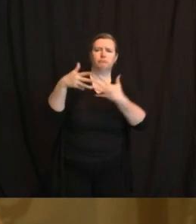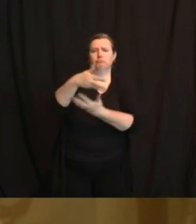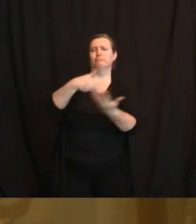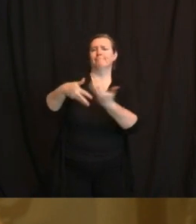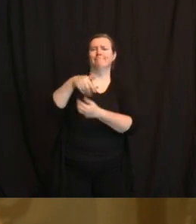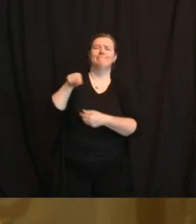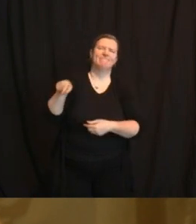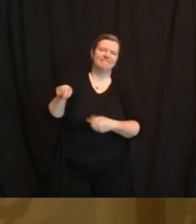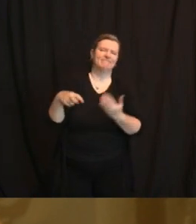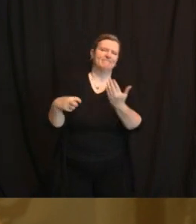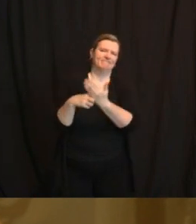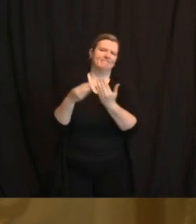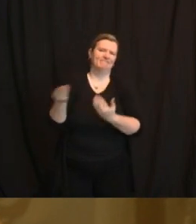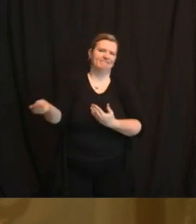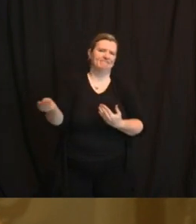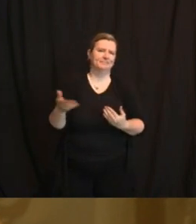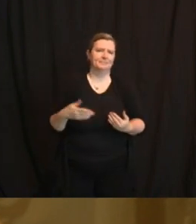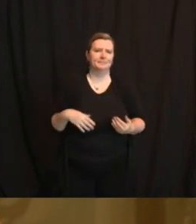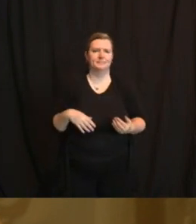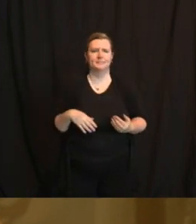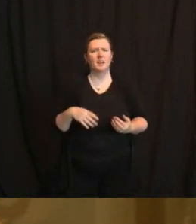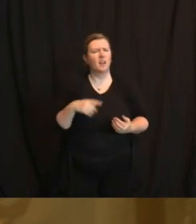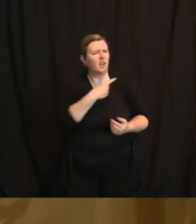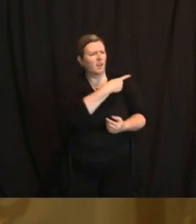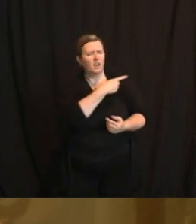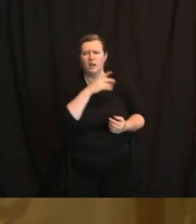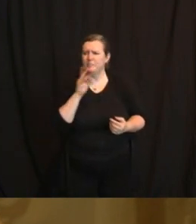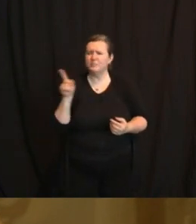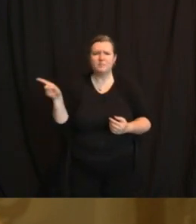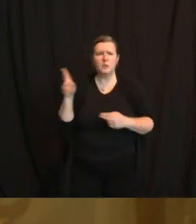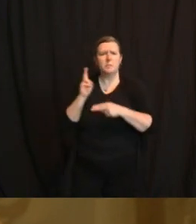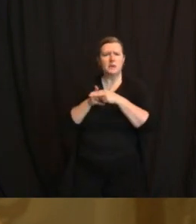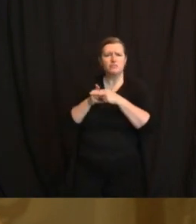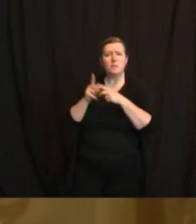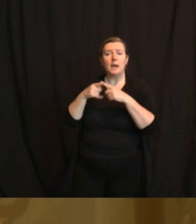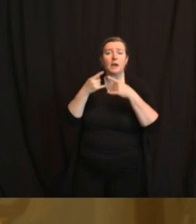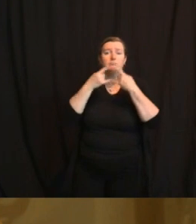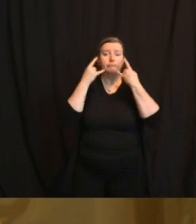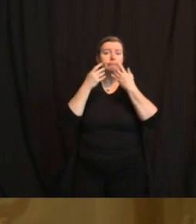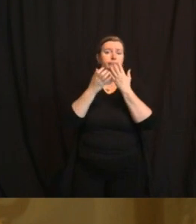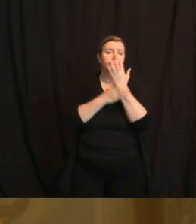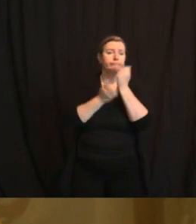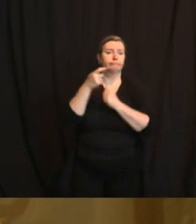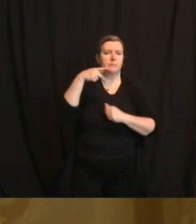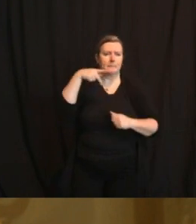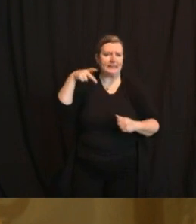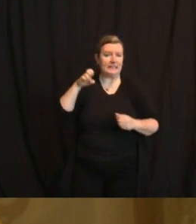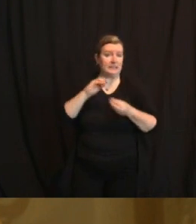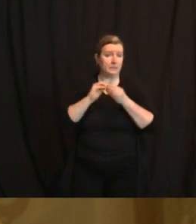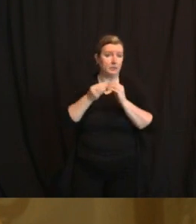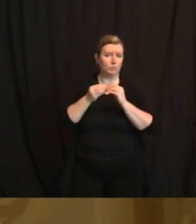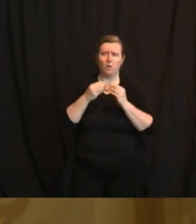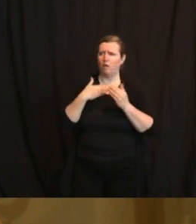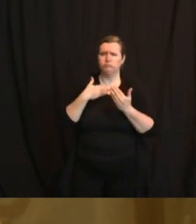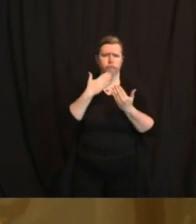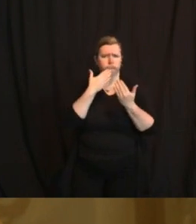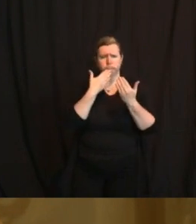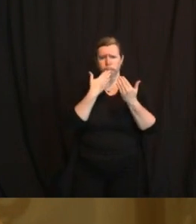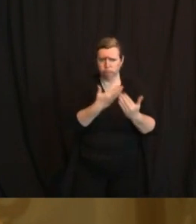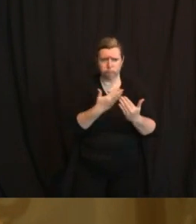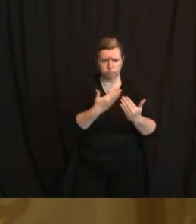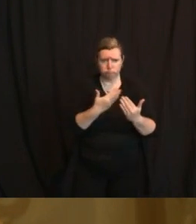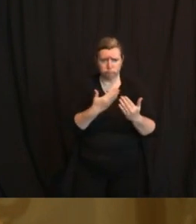the benchmark that we've hit with regard to PPE, it's a good time to also thank, and he happens to be here